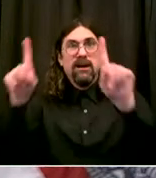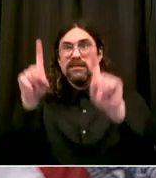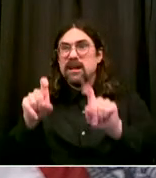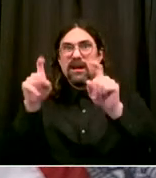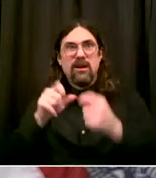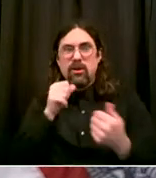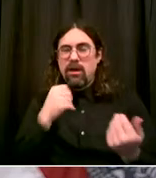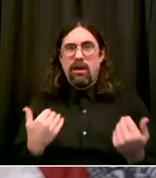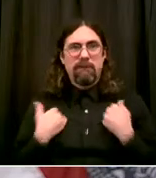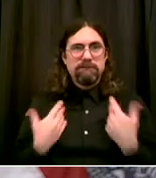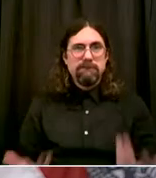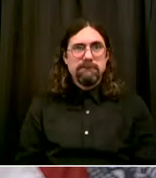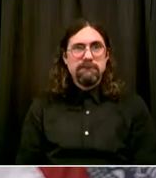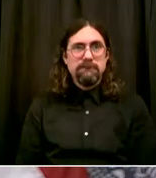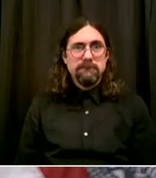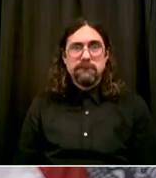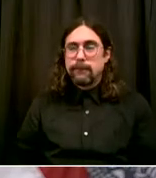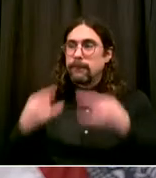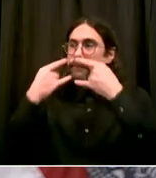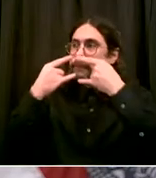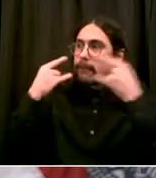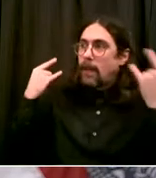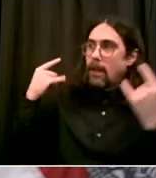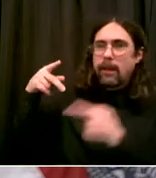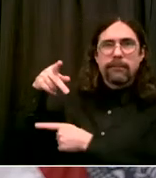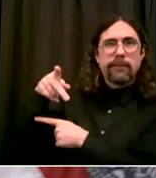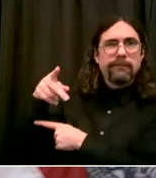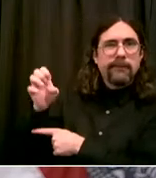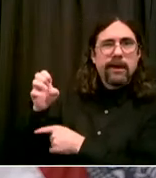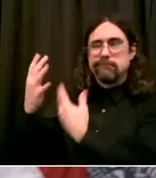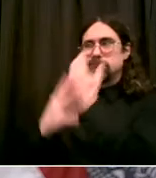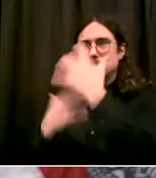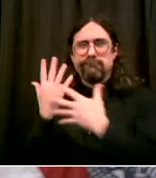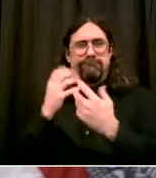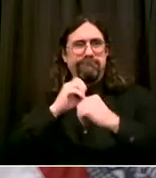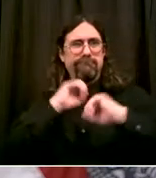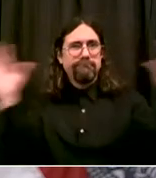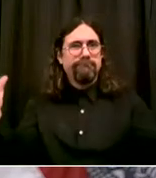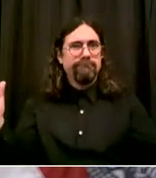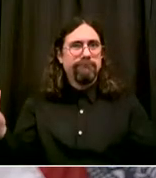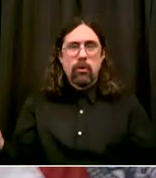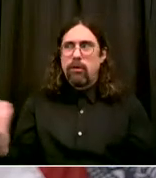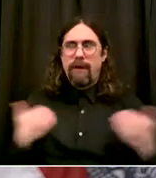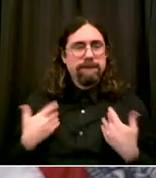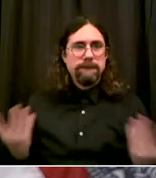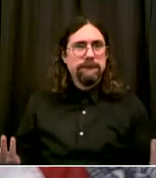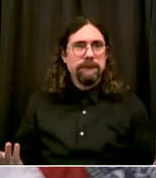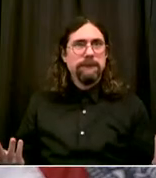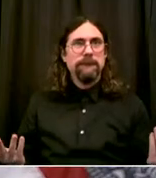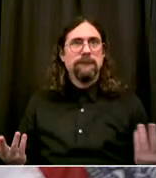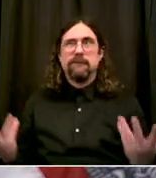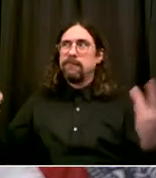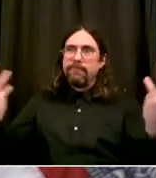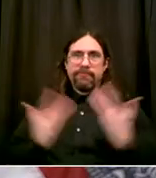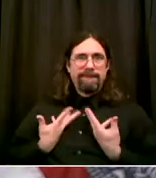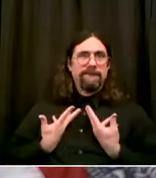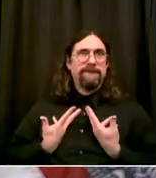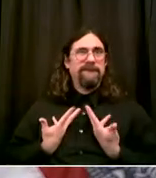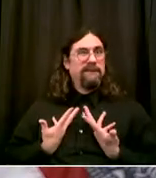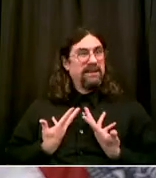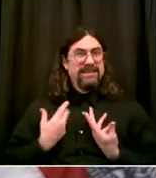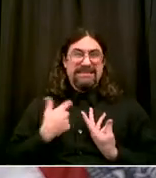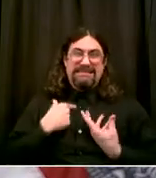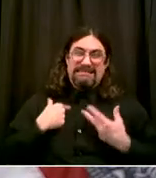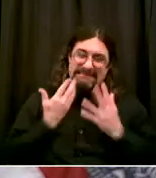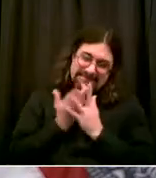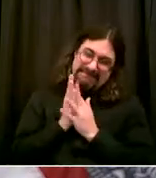on our own, and we did our damnedest to reach people and protect people. But I think history is going to show very clearly you